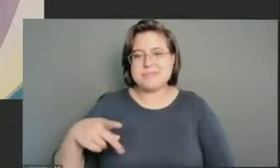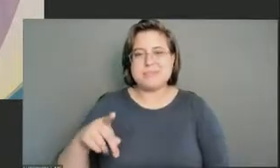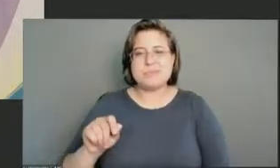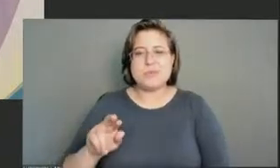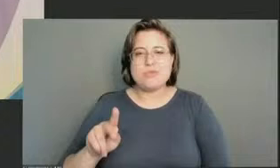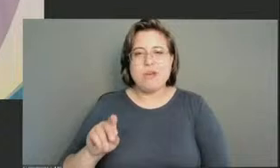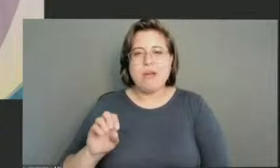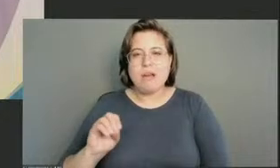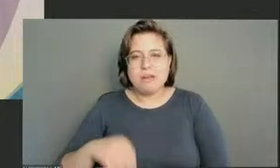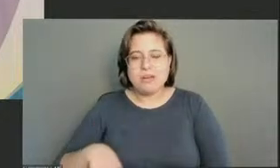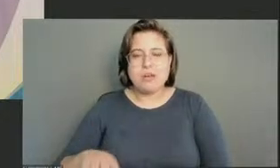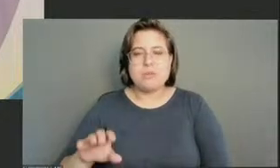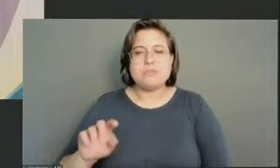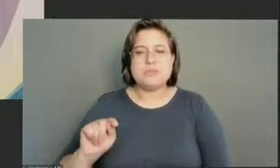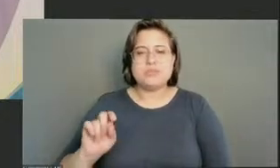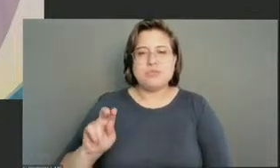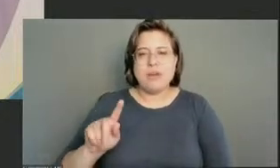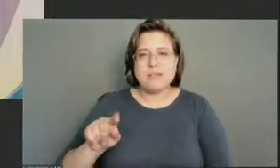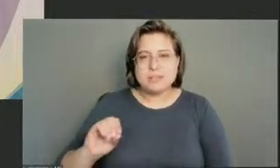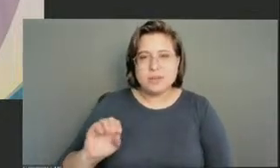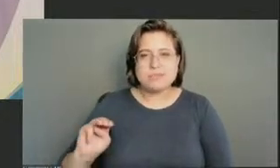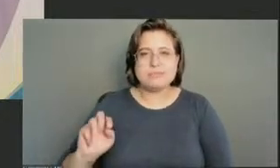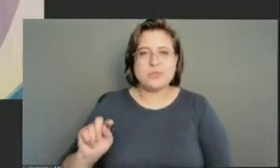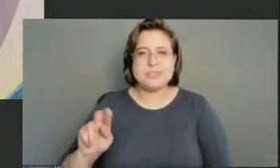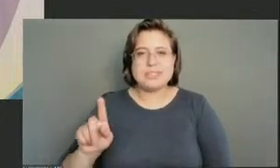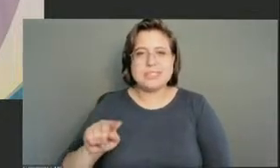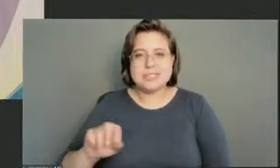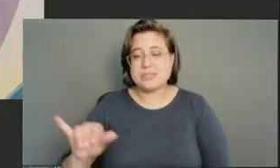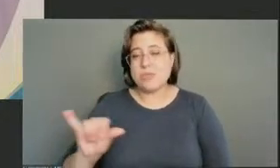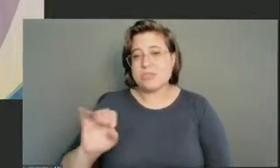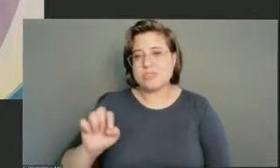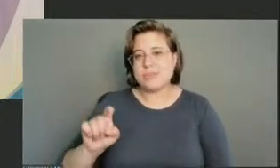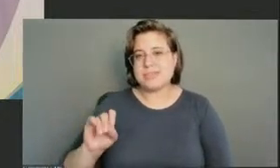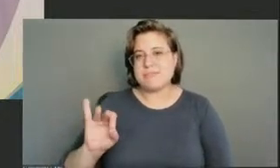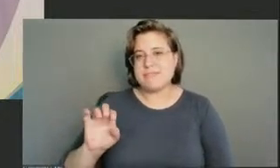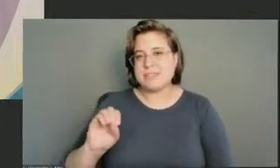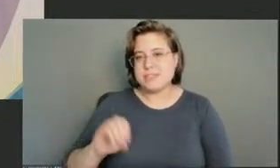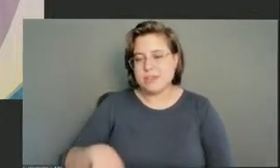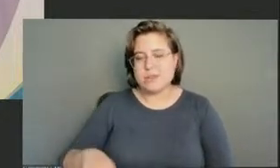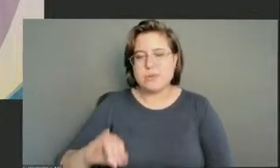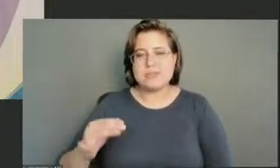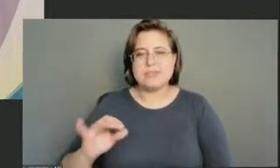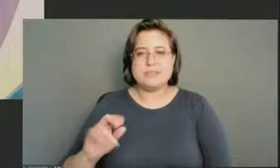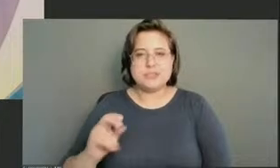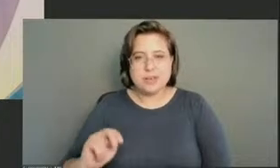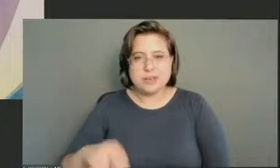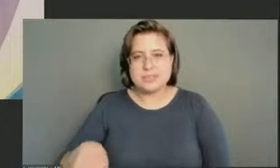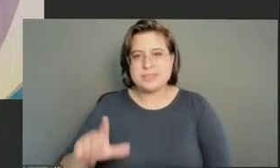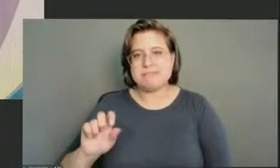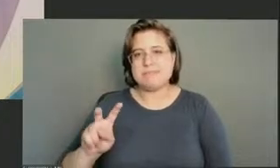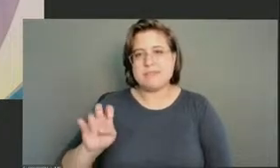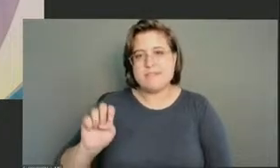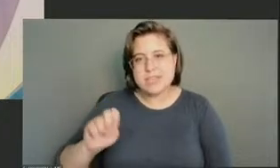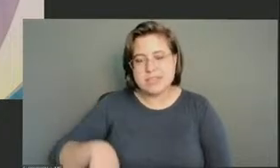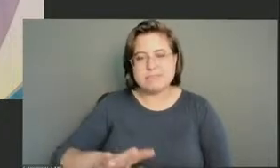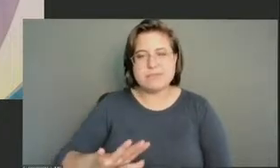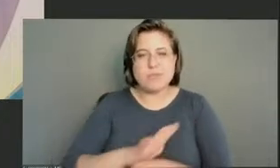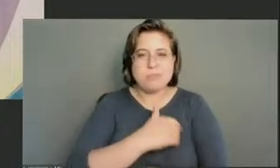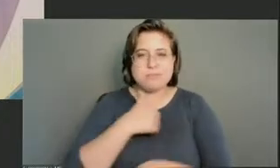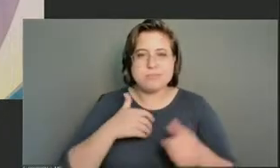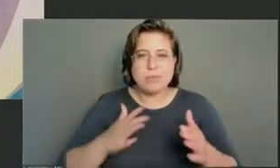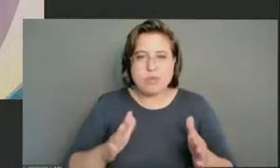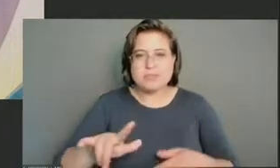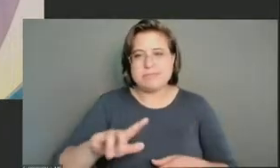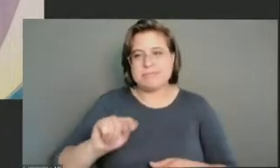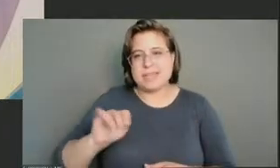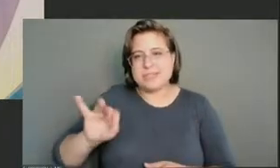and Vincent Toronto, as well as our ex officio members, Jolinda Johnson and Dr. Rachel Levine, and the full membership of the task force for their